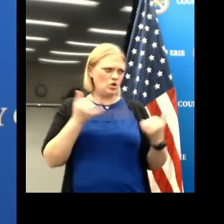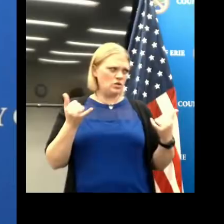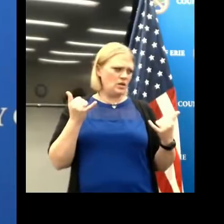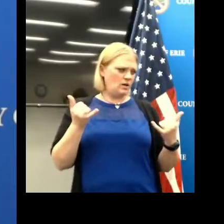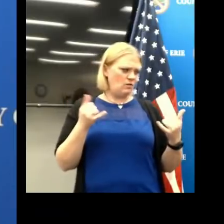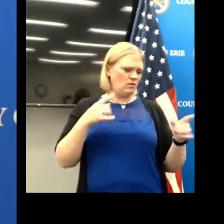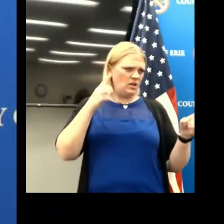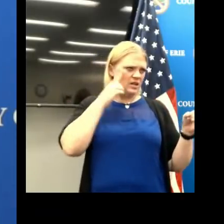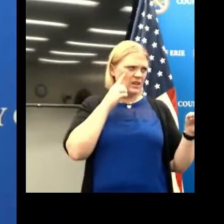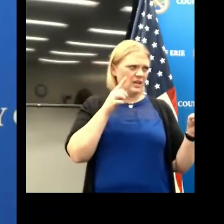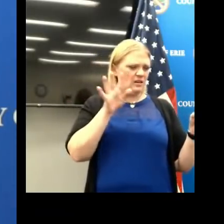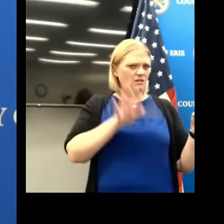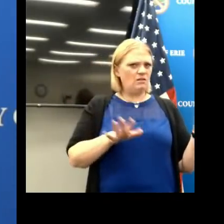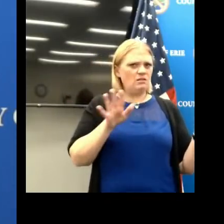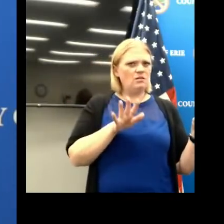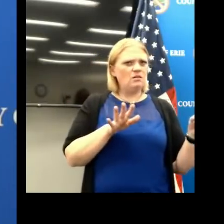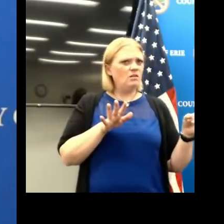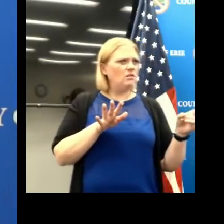I think we have about,